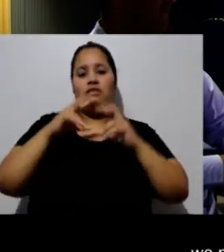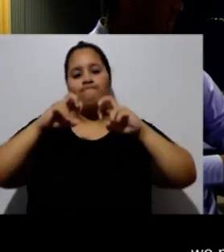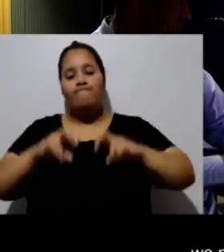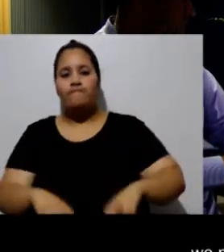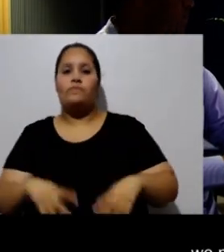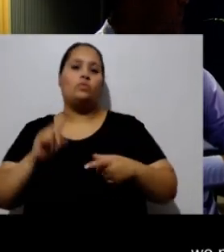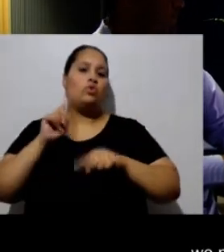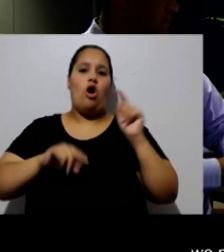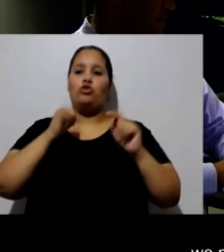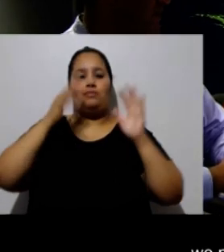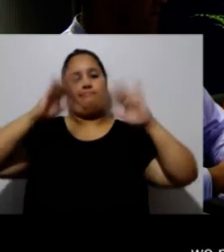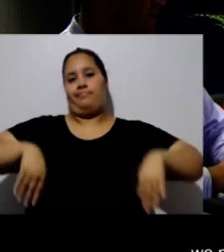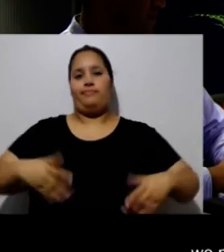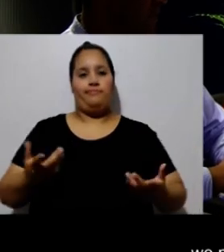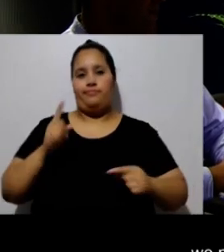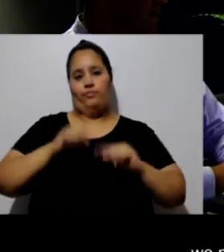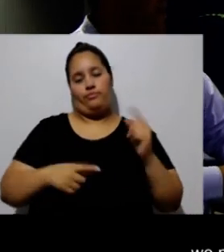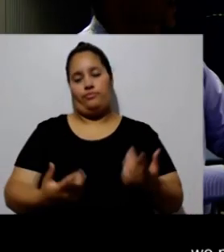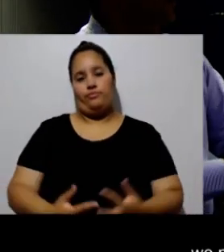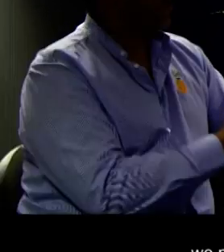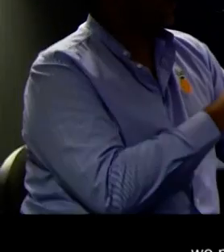you need to investigate. You can't just leave it.